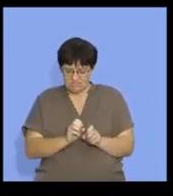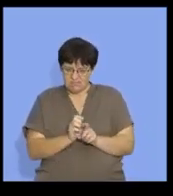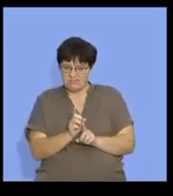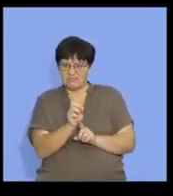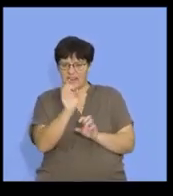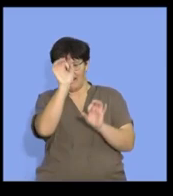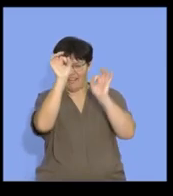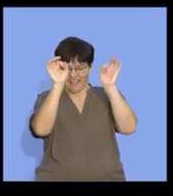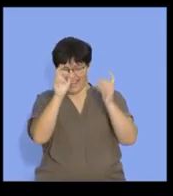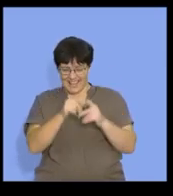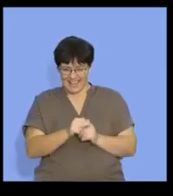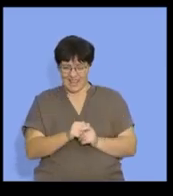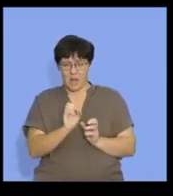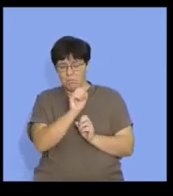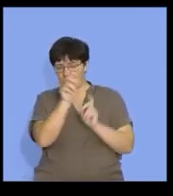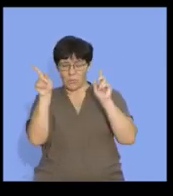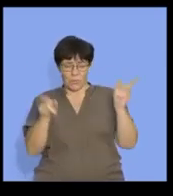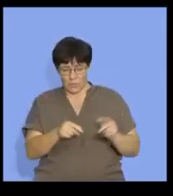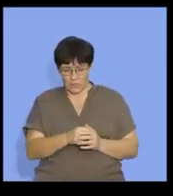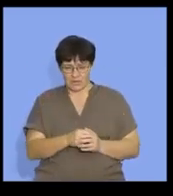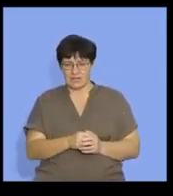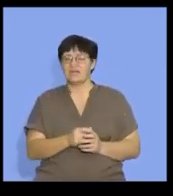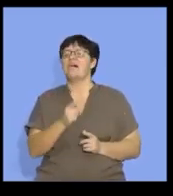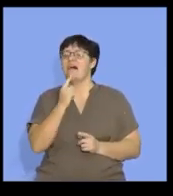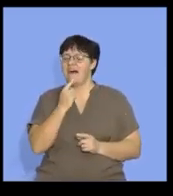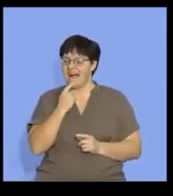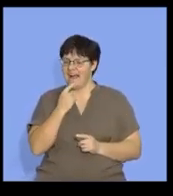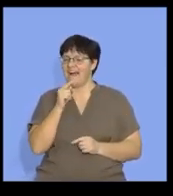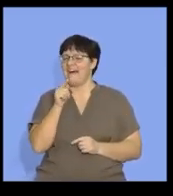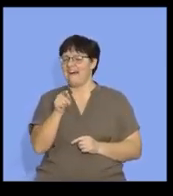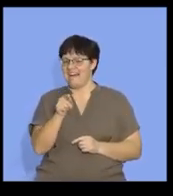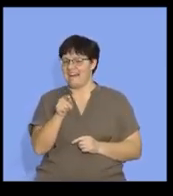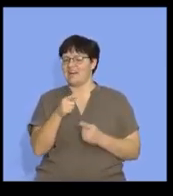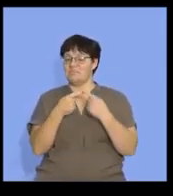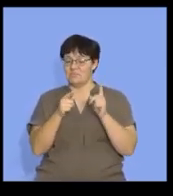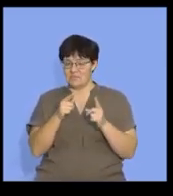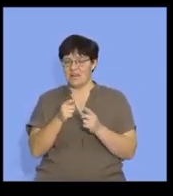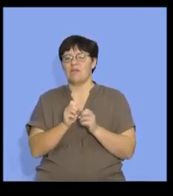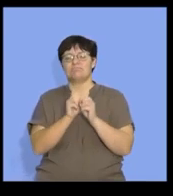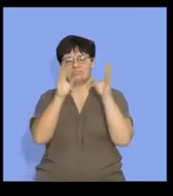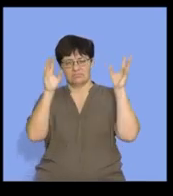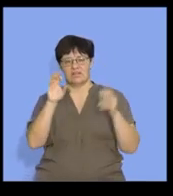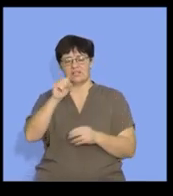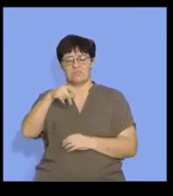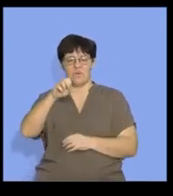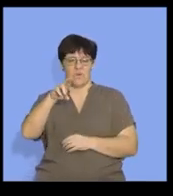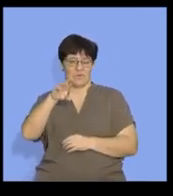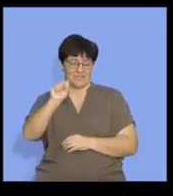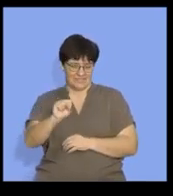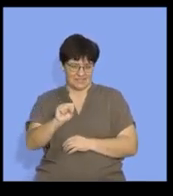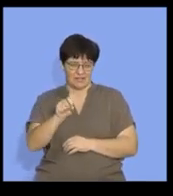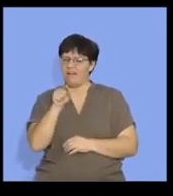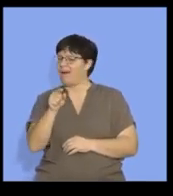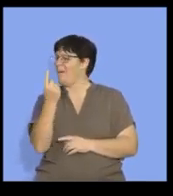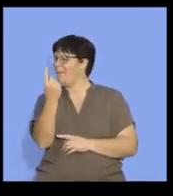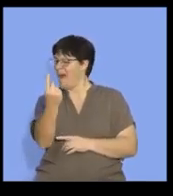little, right, threads, and they've got these big, right, dark balls on the top, and those balls are going to carry spores. And the